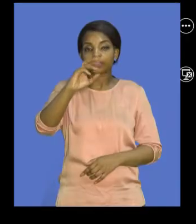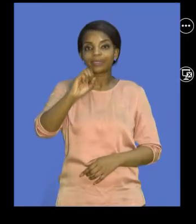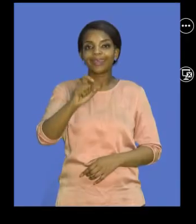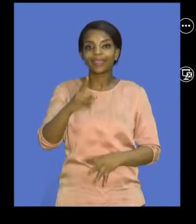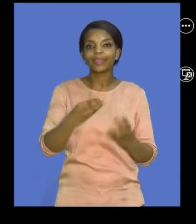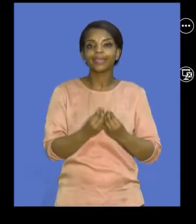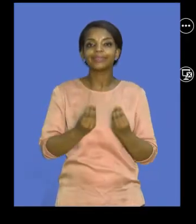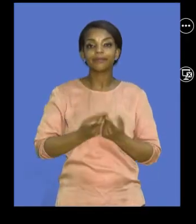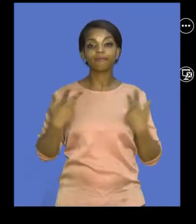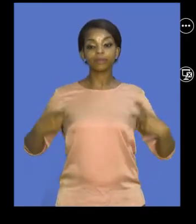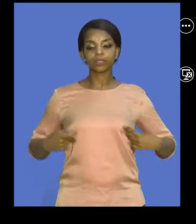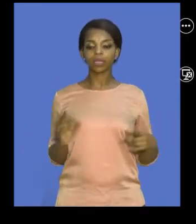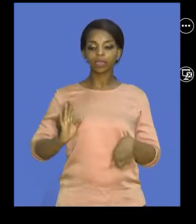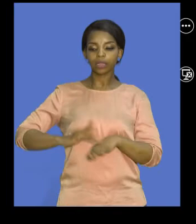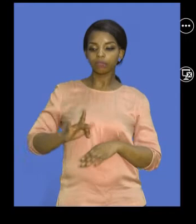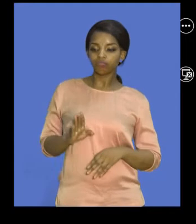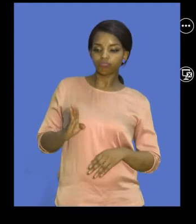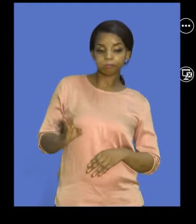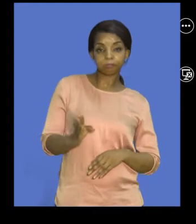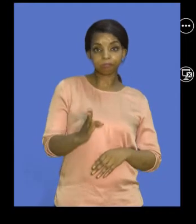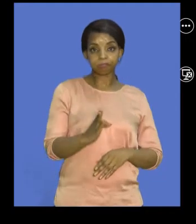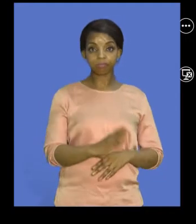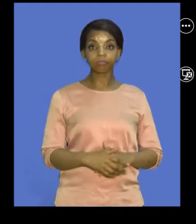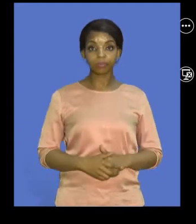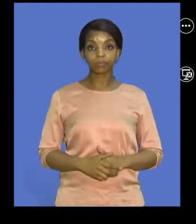one, product of charges, right?